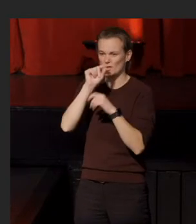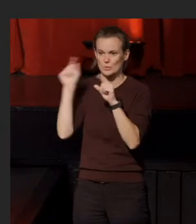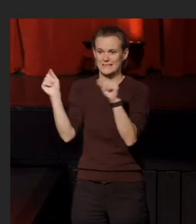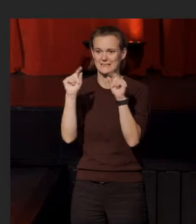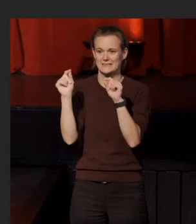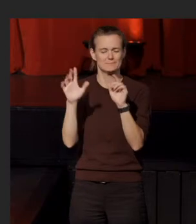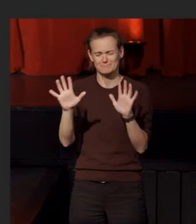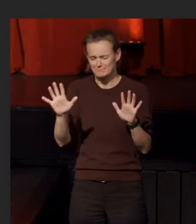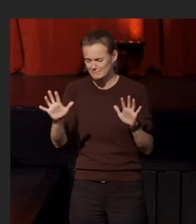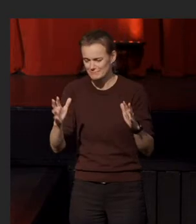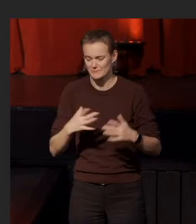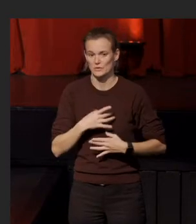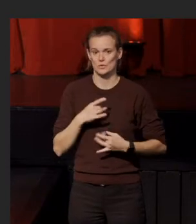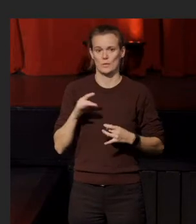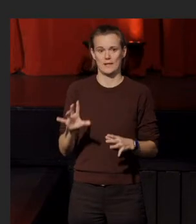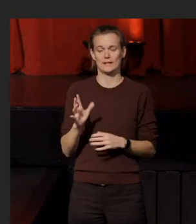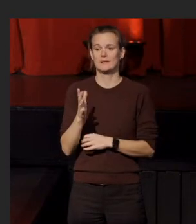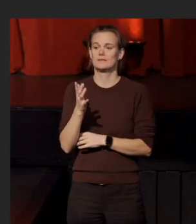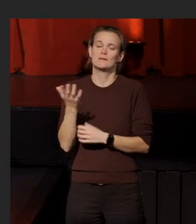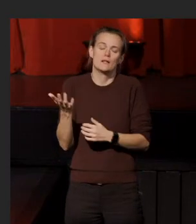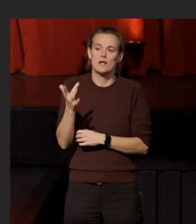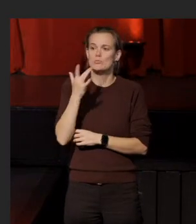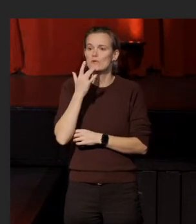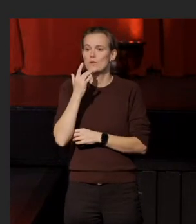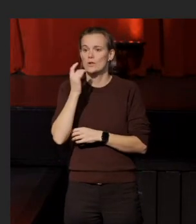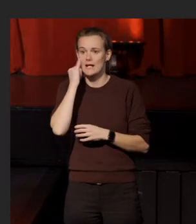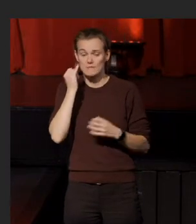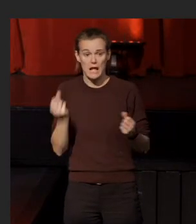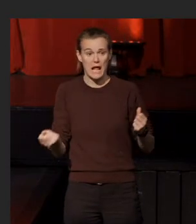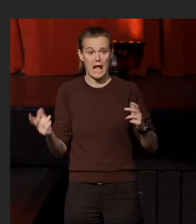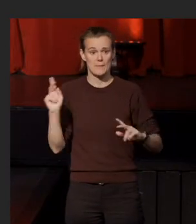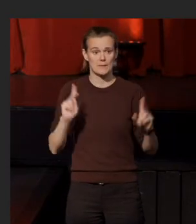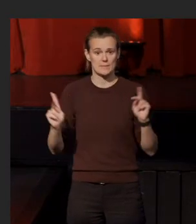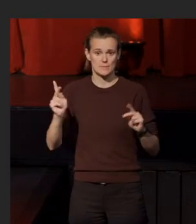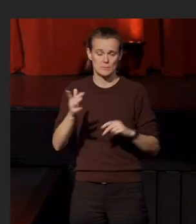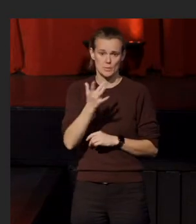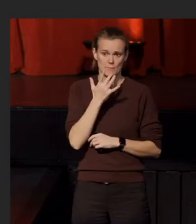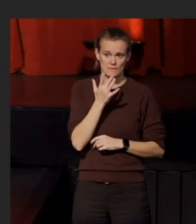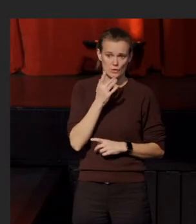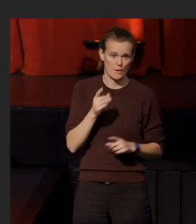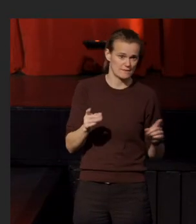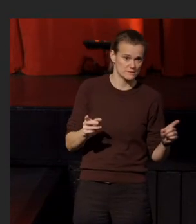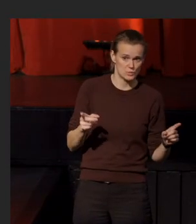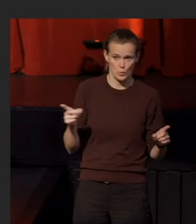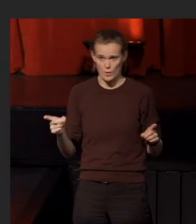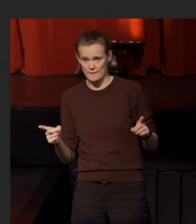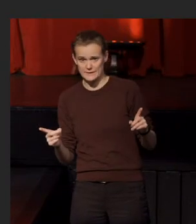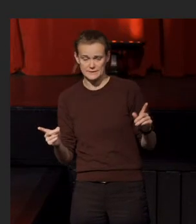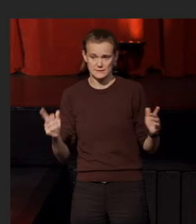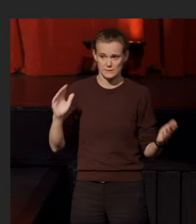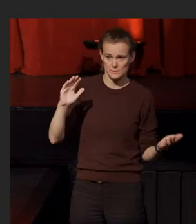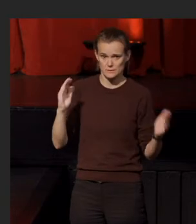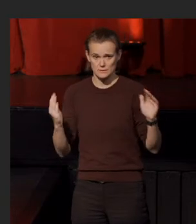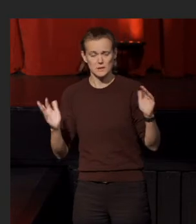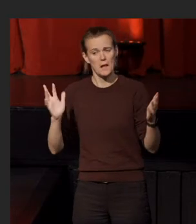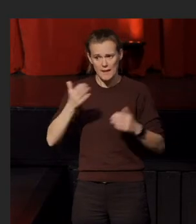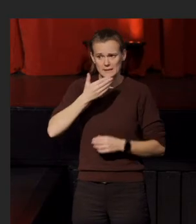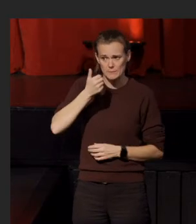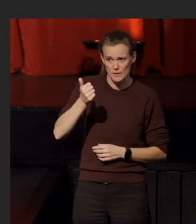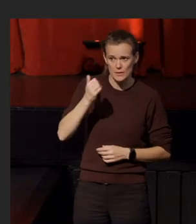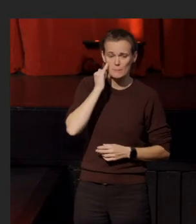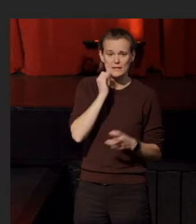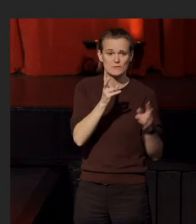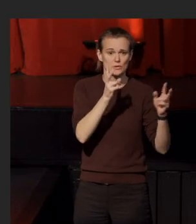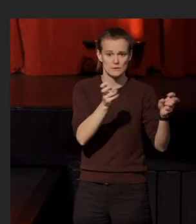of people on this platform all feel this way or that way. That feels like a way of getting to know your wider community. But the idea